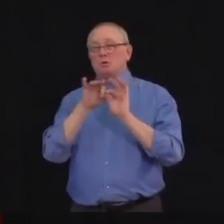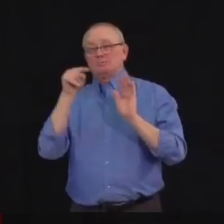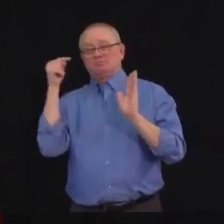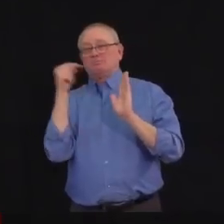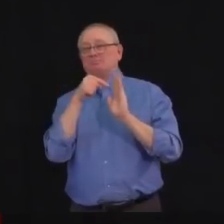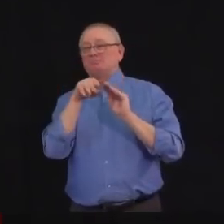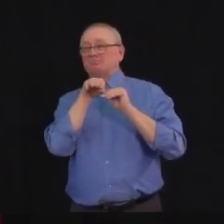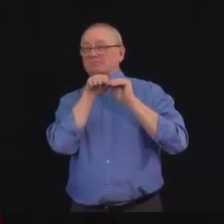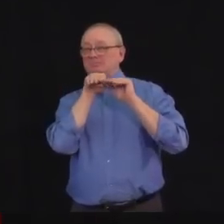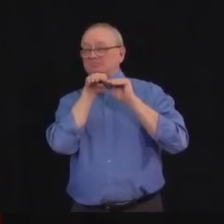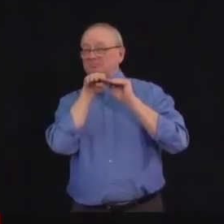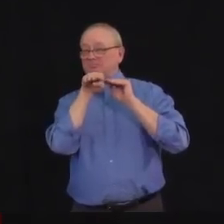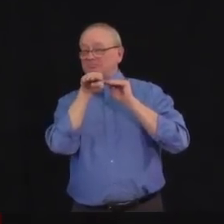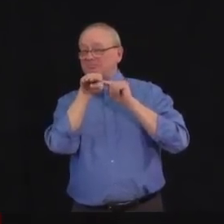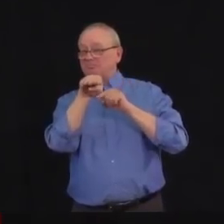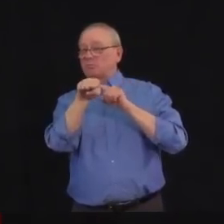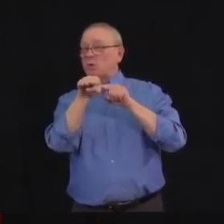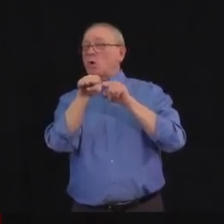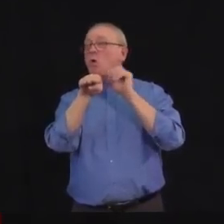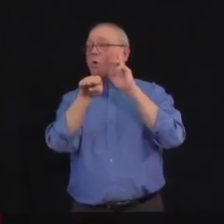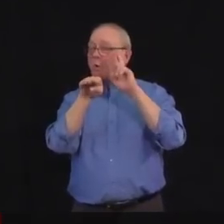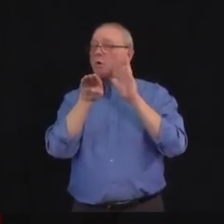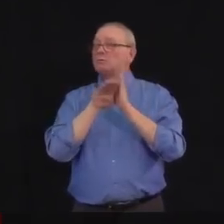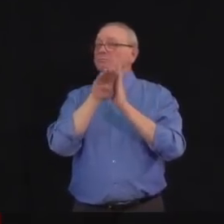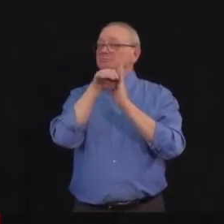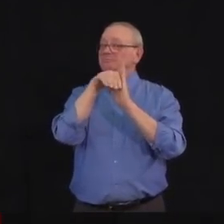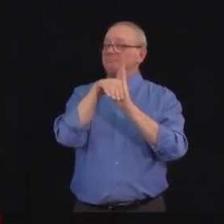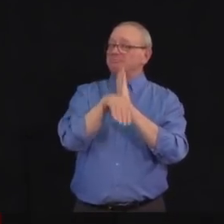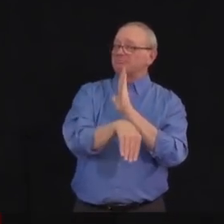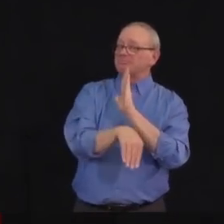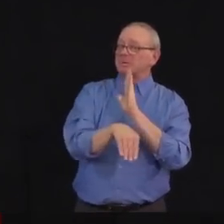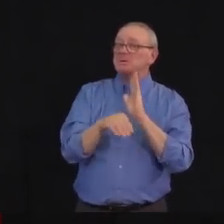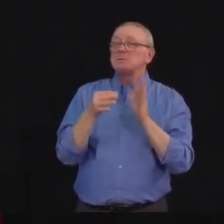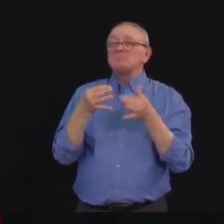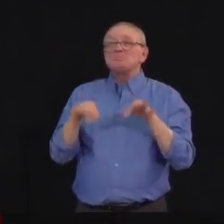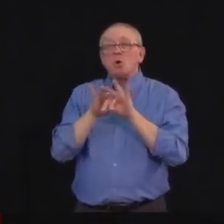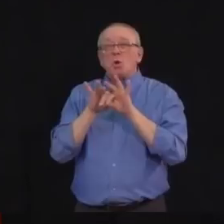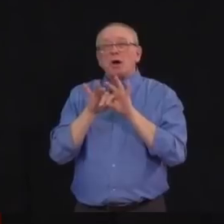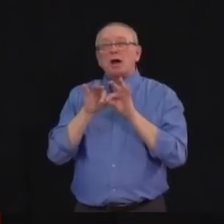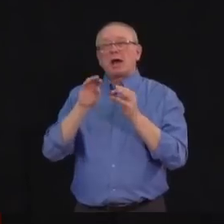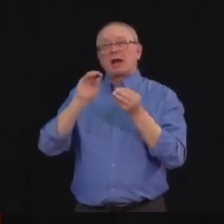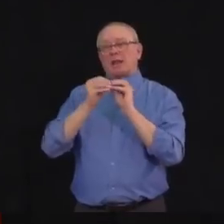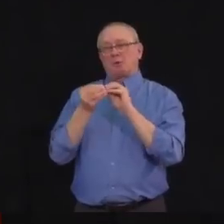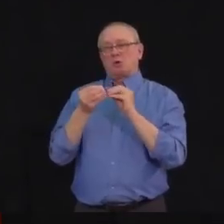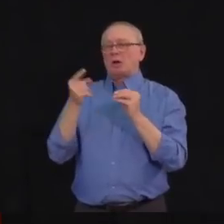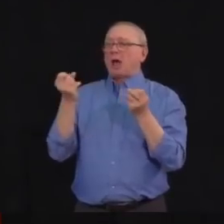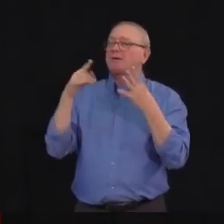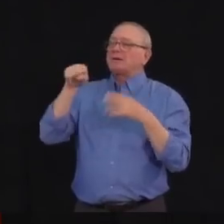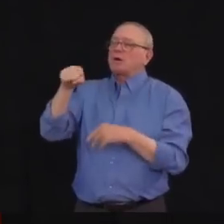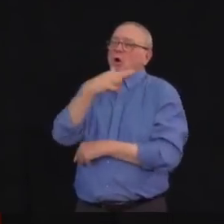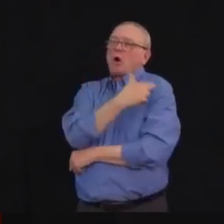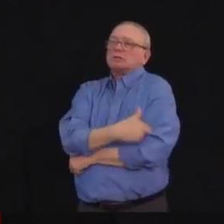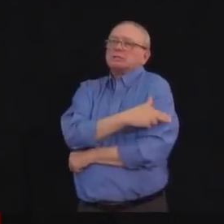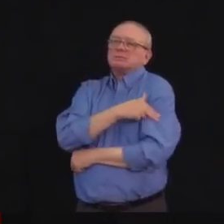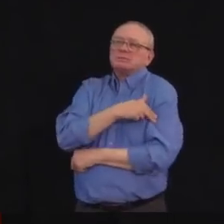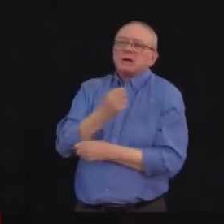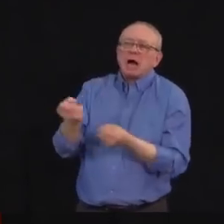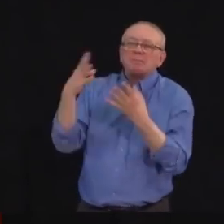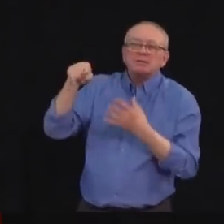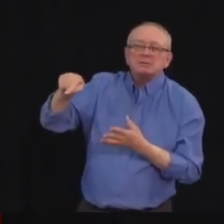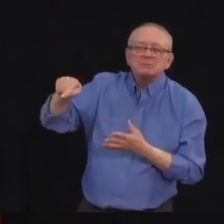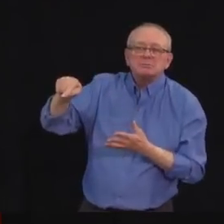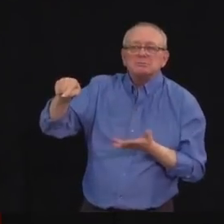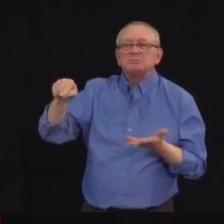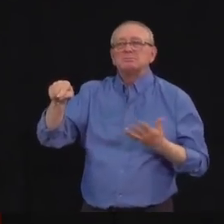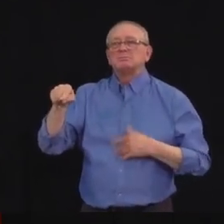of hospitalization, which is going to be our most stable indicator over time. Our total cases are affected by our testing strategy.